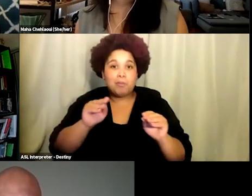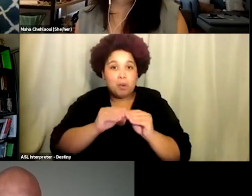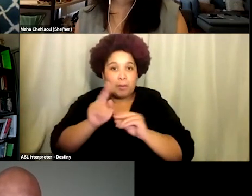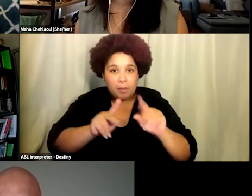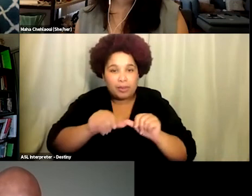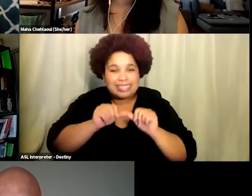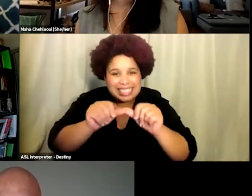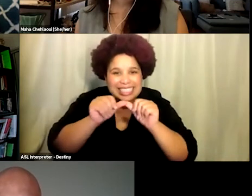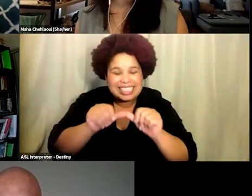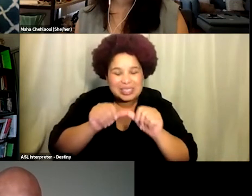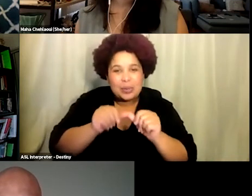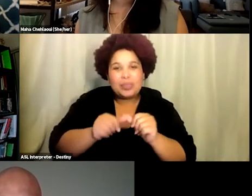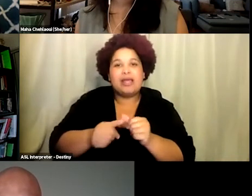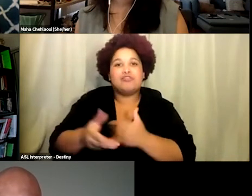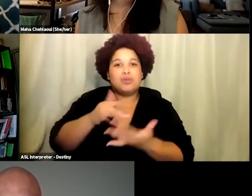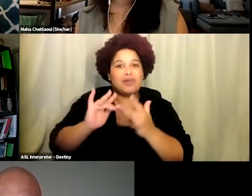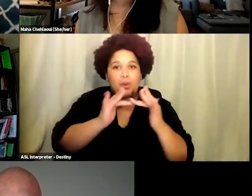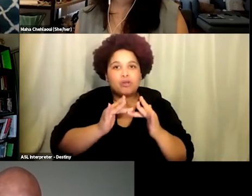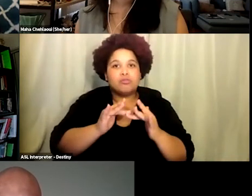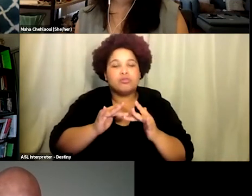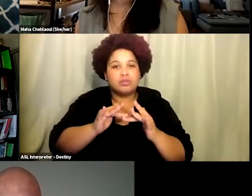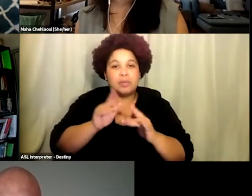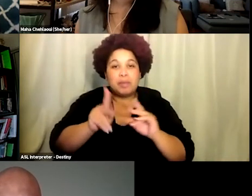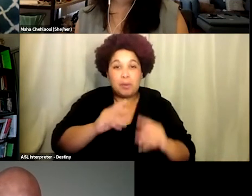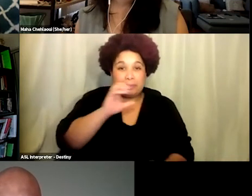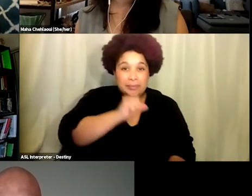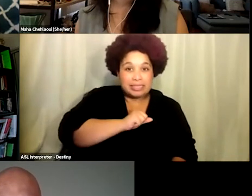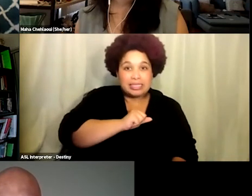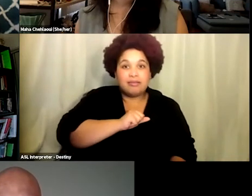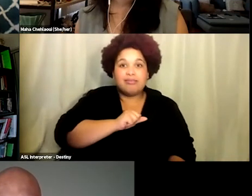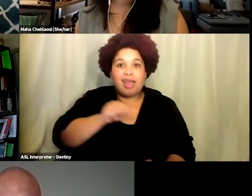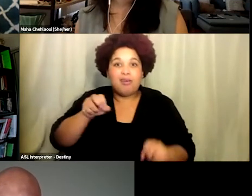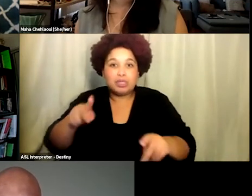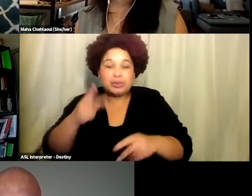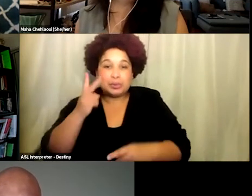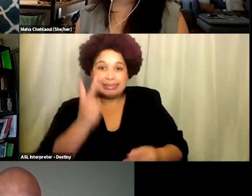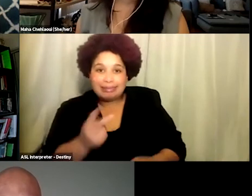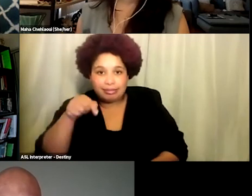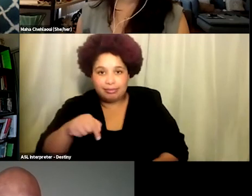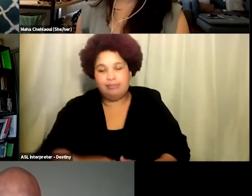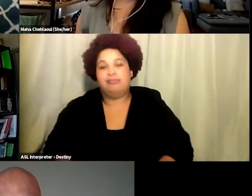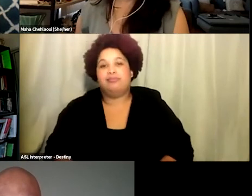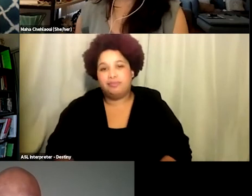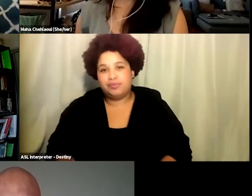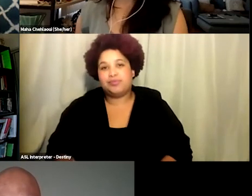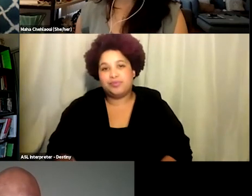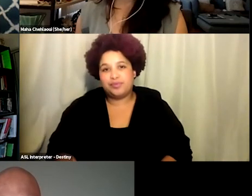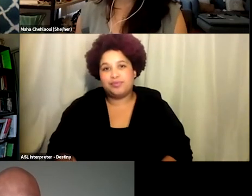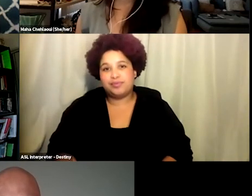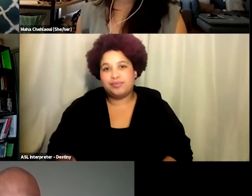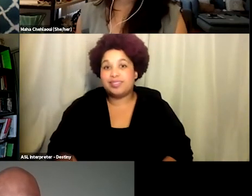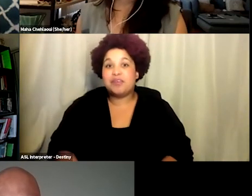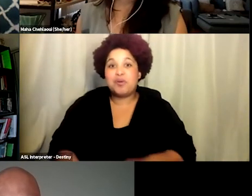their social networks to make sure that people who missed it will have an opportunity to see it. For those of you, for us in the